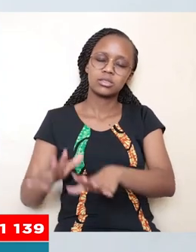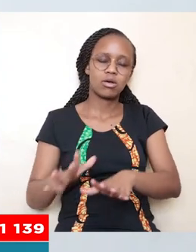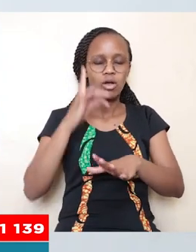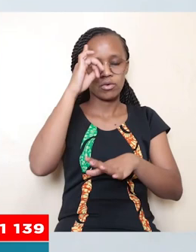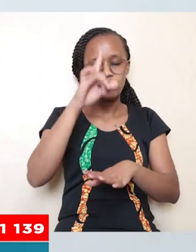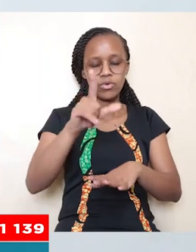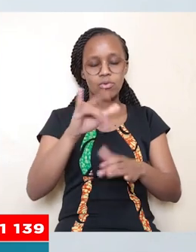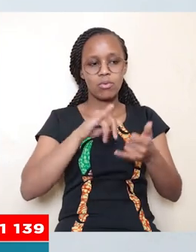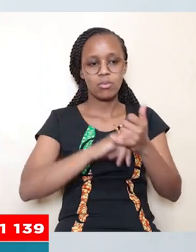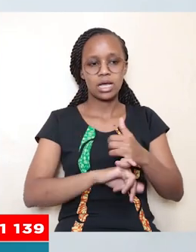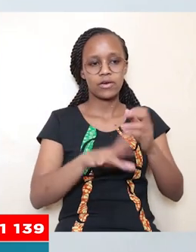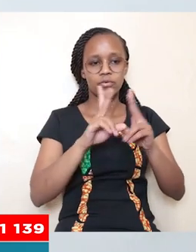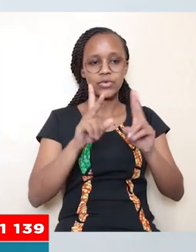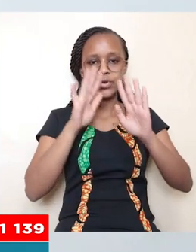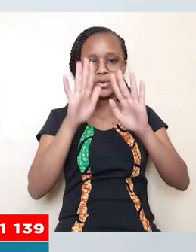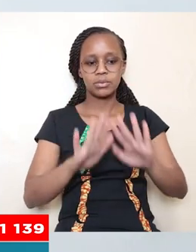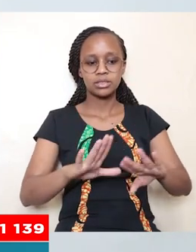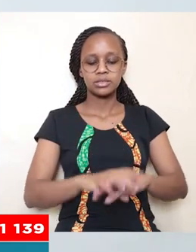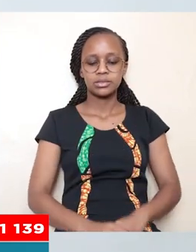for the sake of your marriage. It is important.